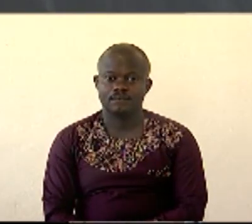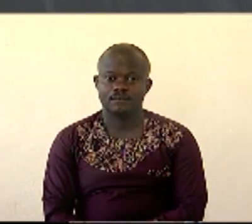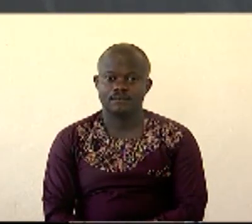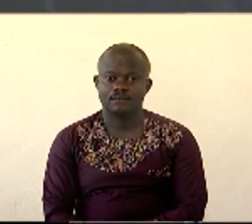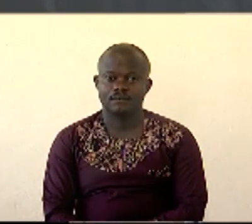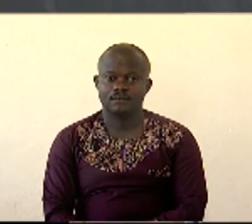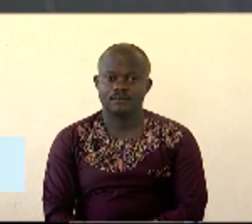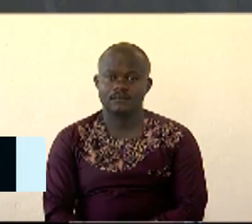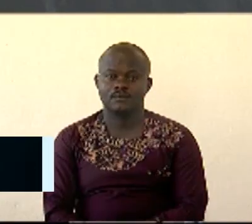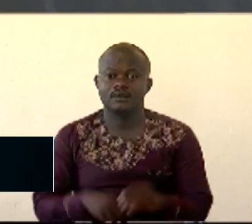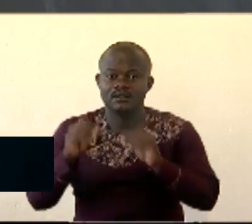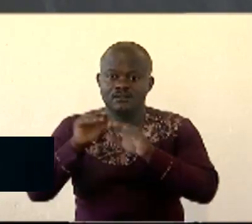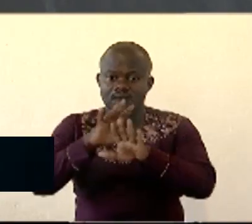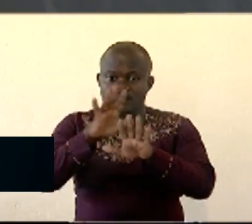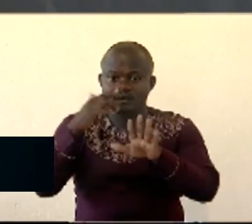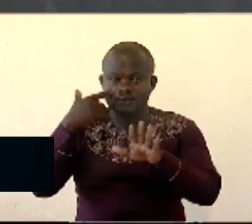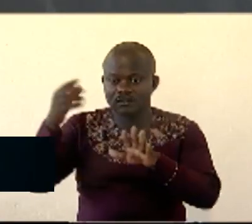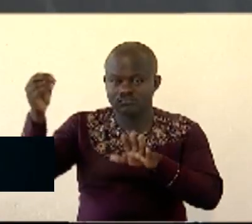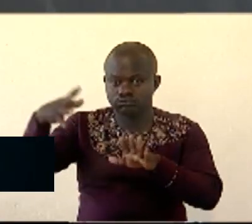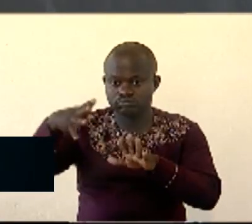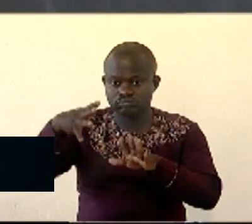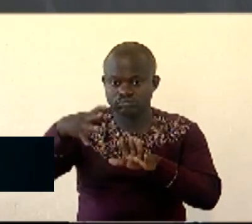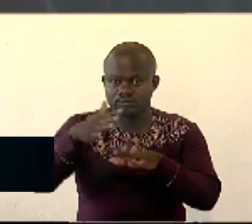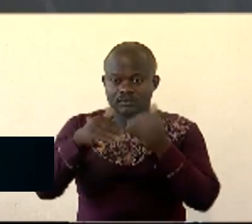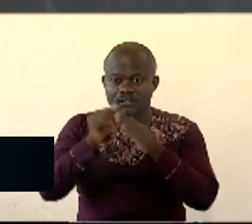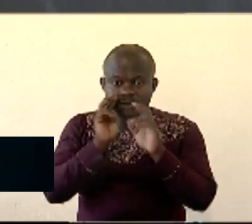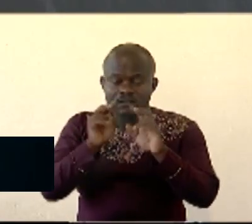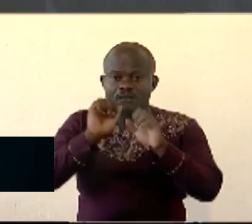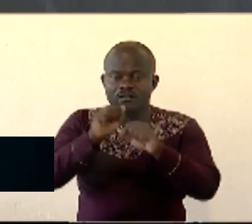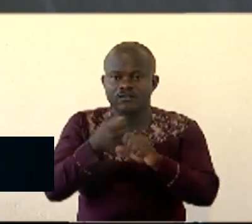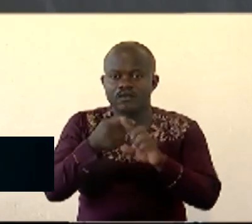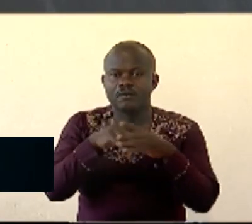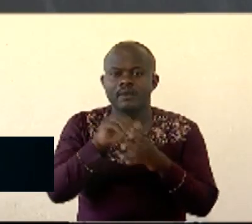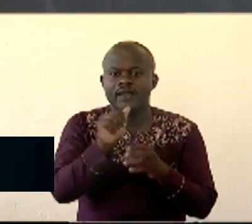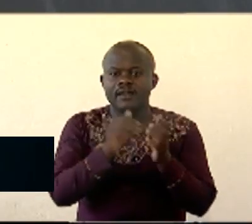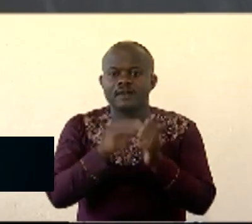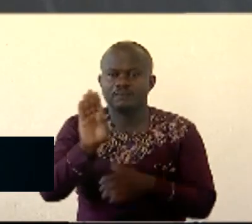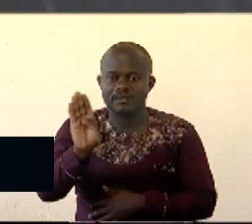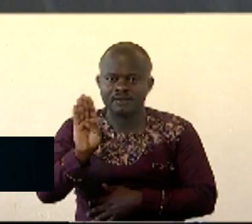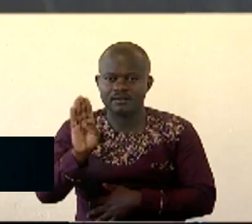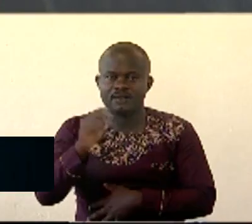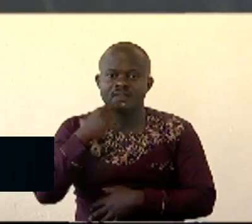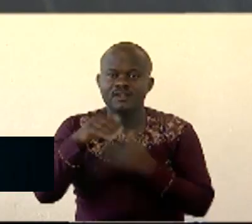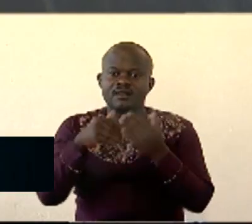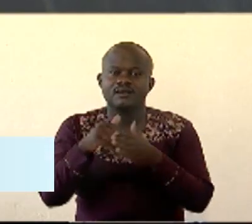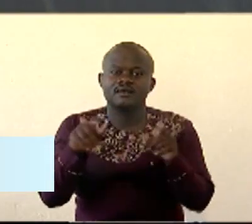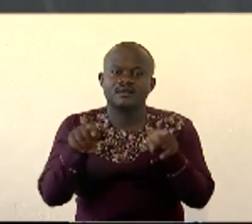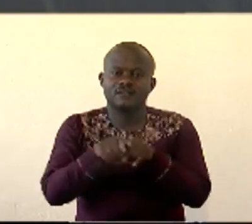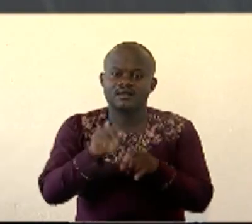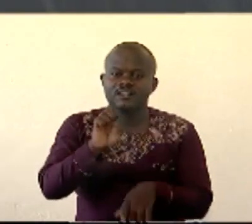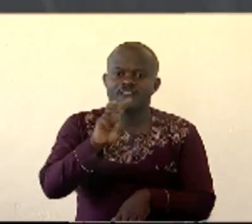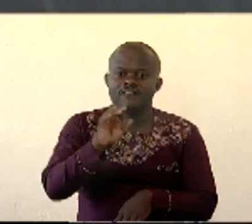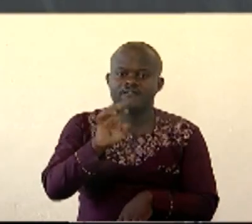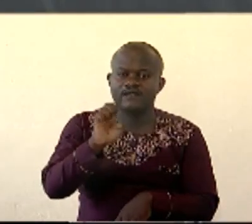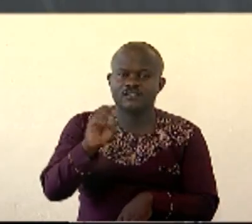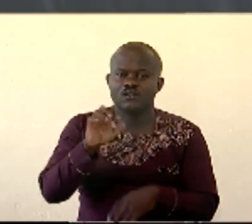the intensity of light. So we can see from A and B, there is an effect of light,